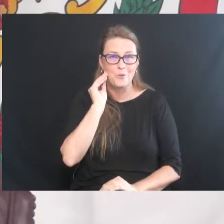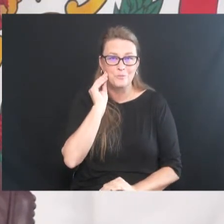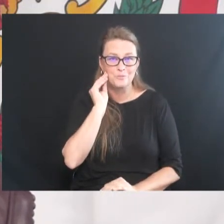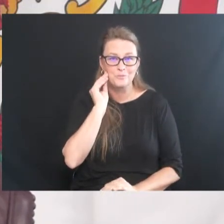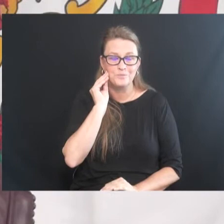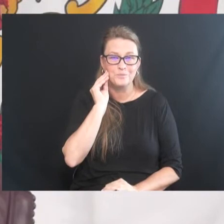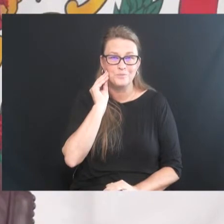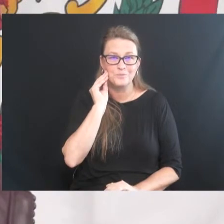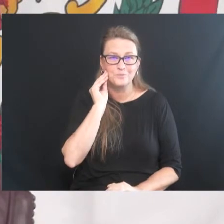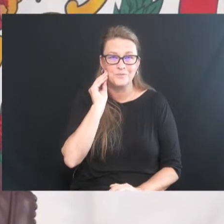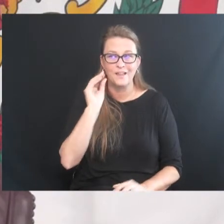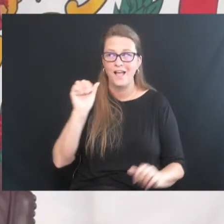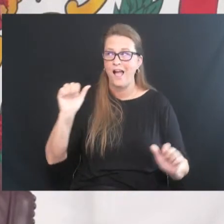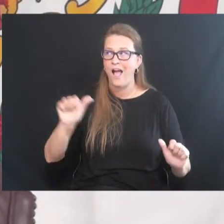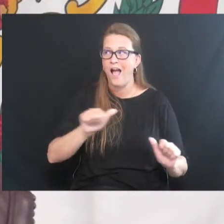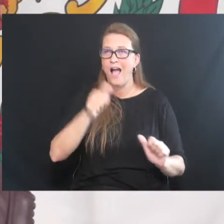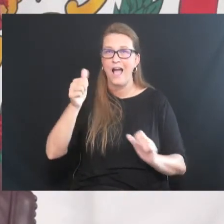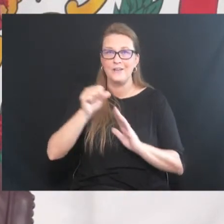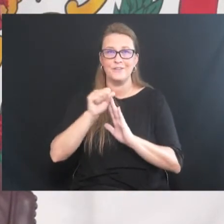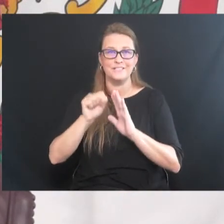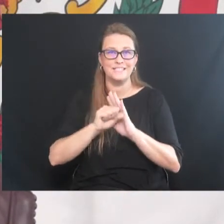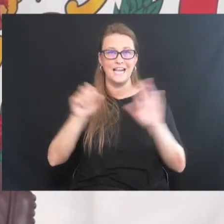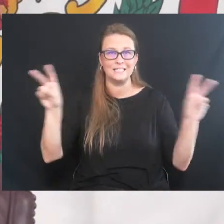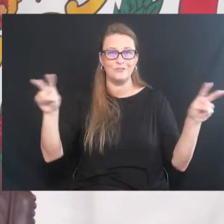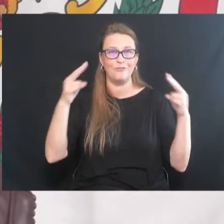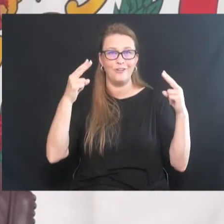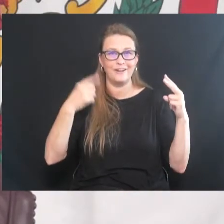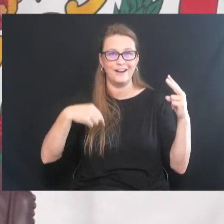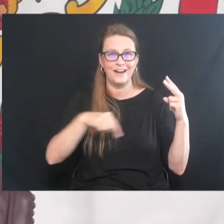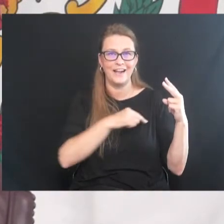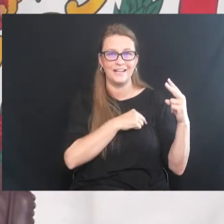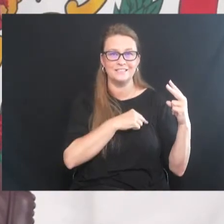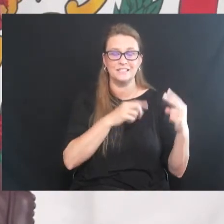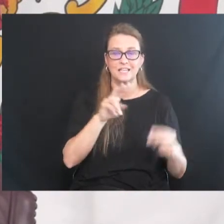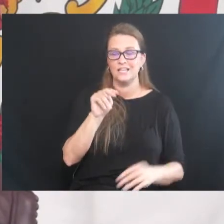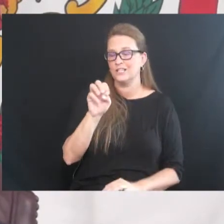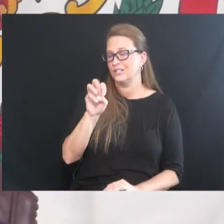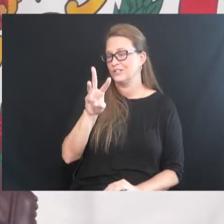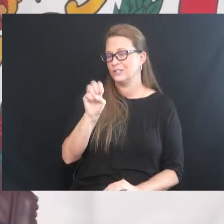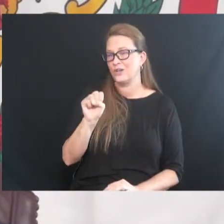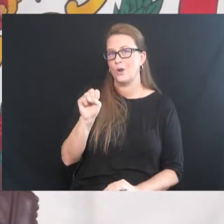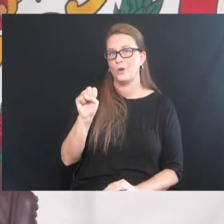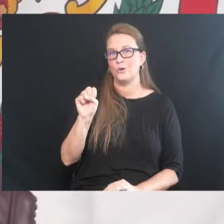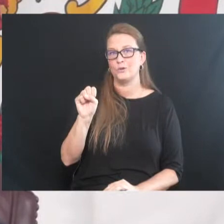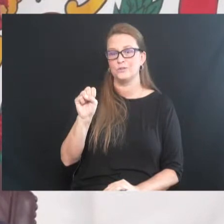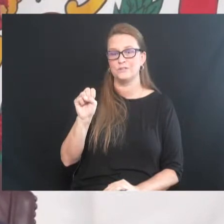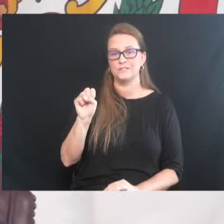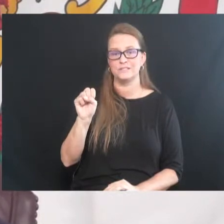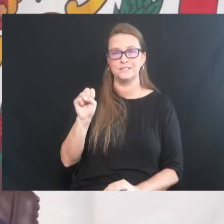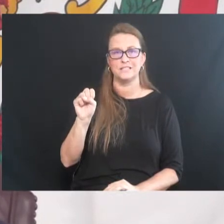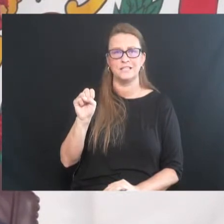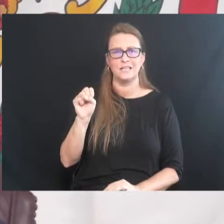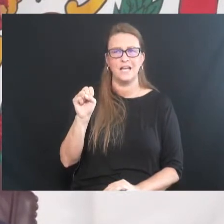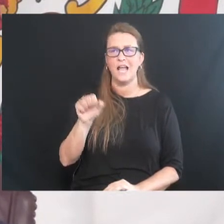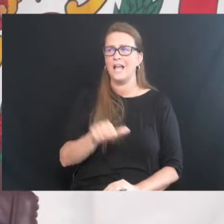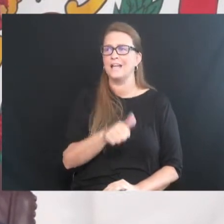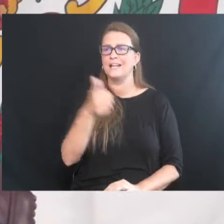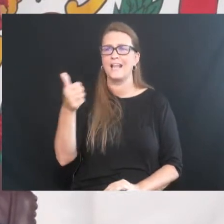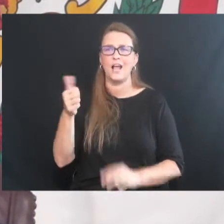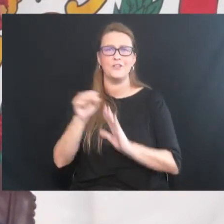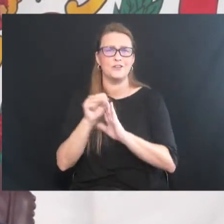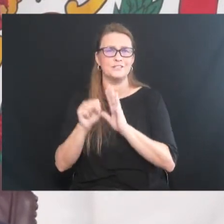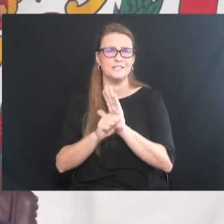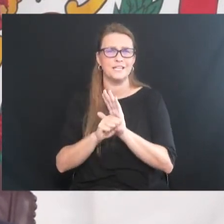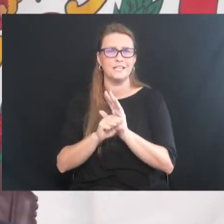the diamond in the rough that everyone missed. Be the news that just came out the other day that all your surrounding states,